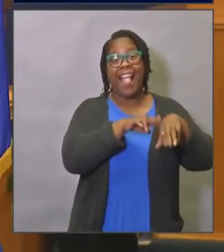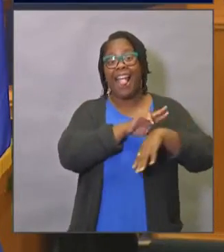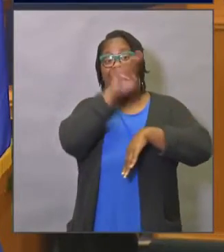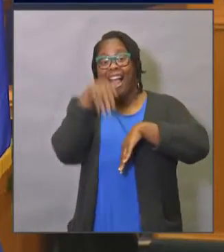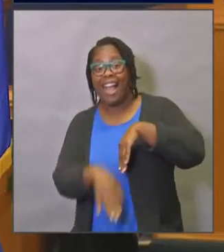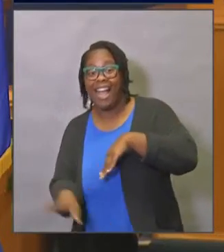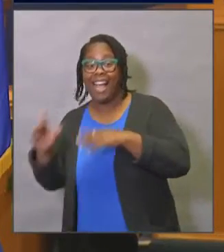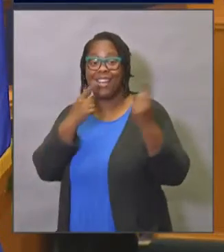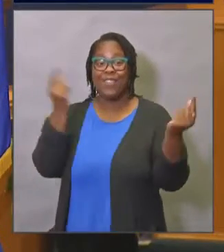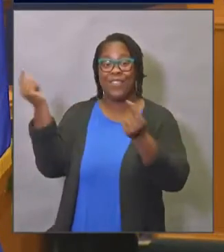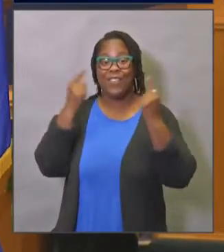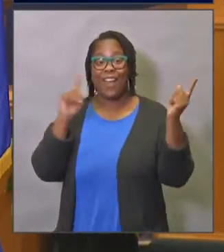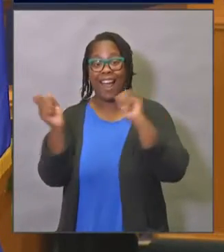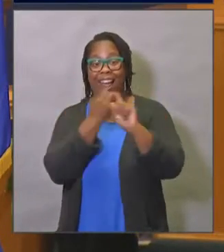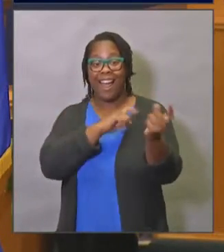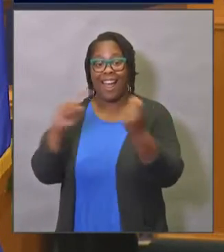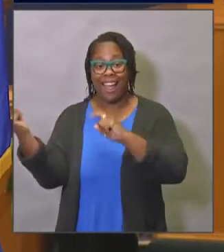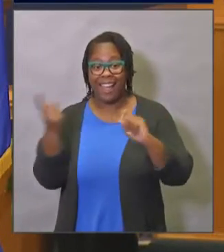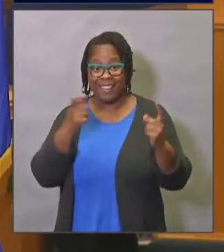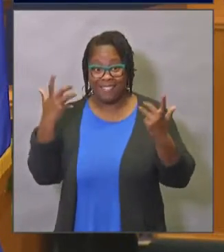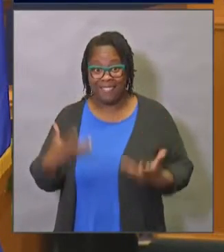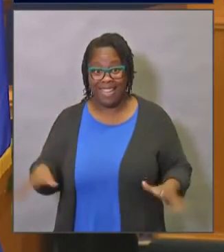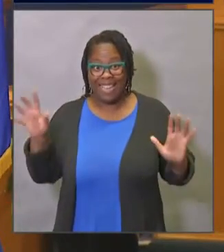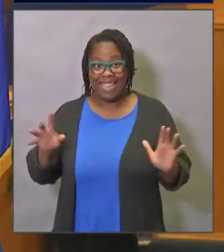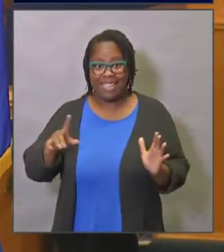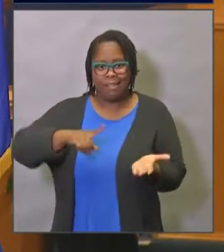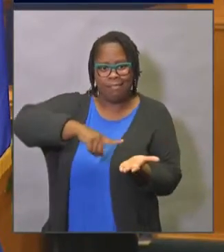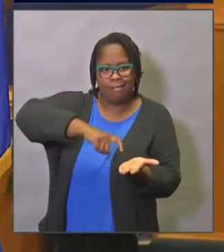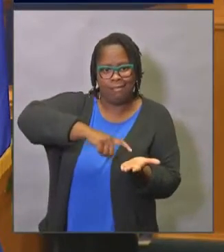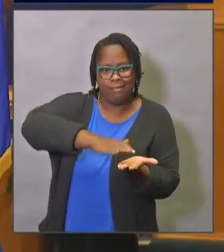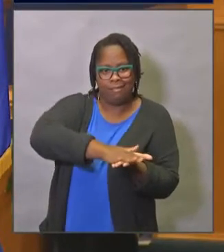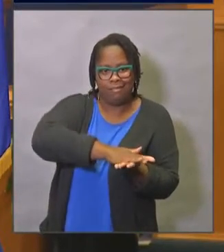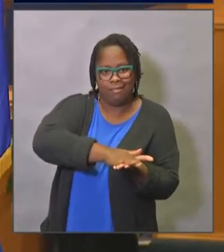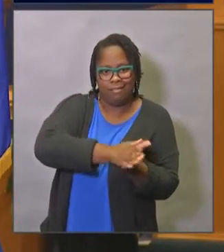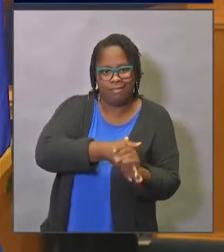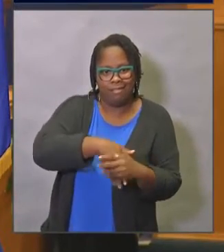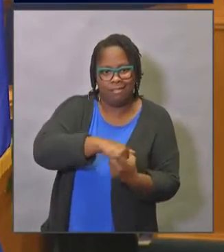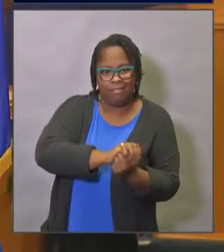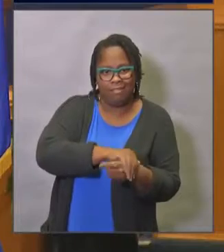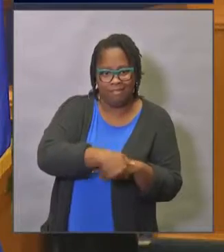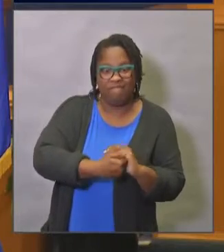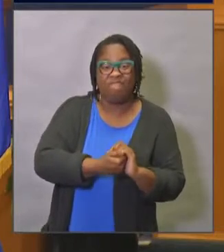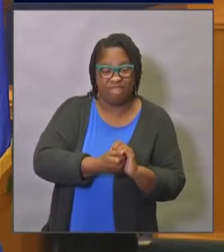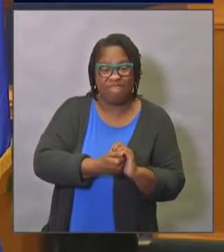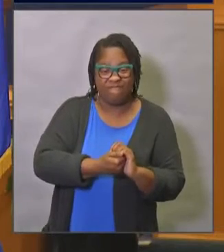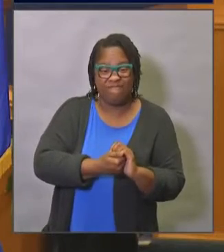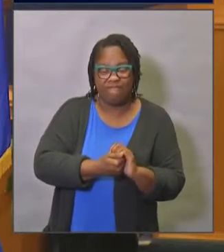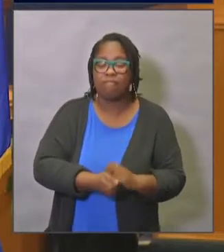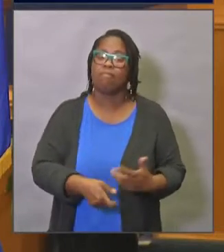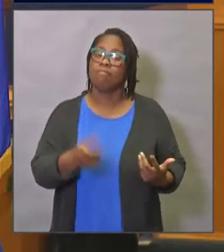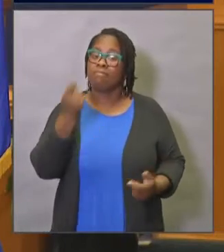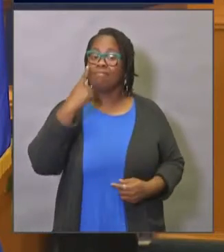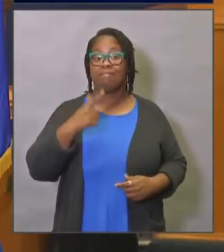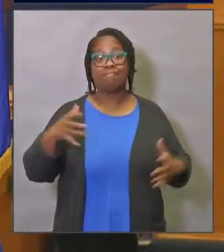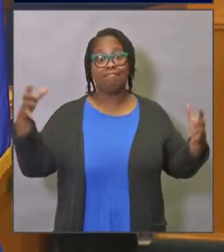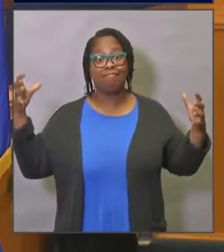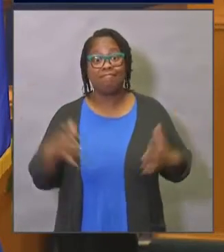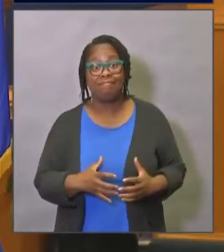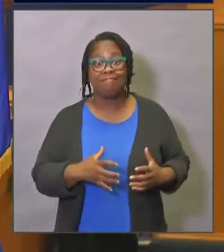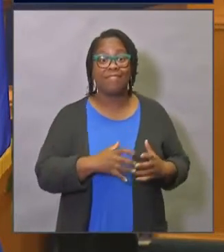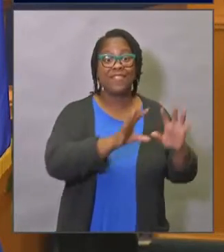no gatherings, so we ask that you not use opportunities at playgrounds to gather with people not in your